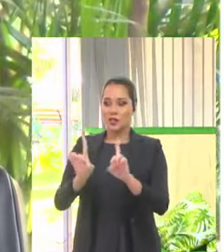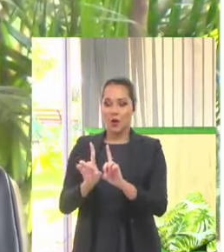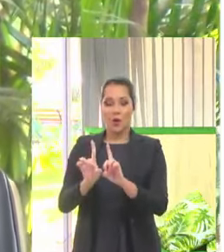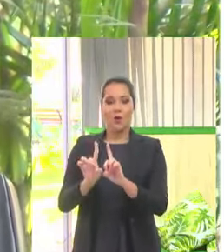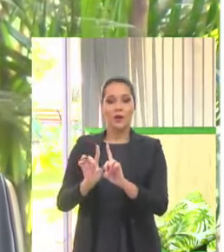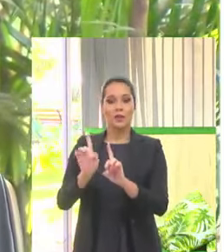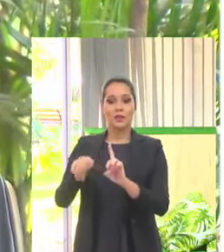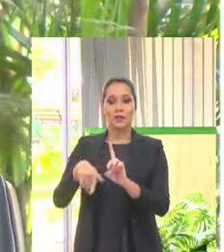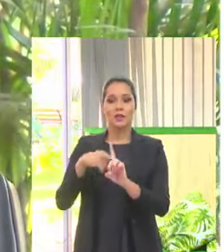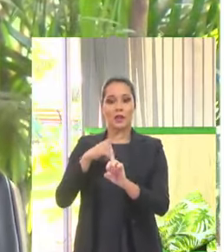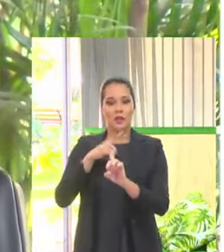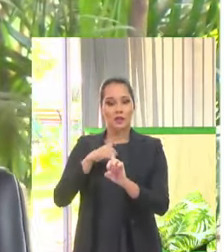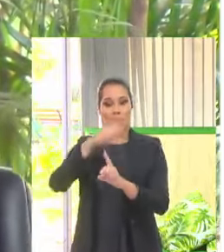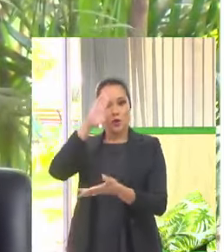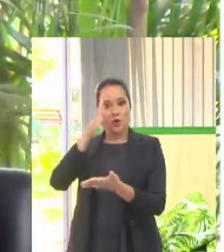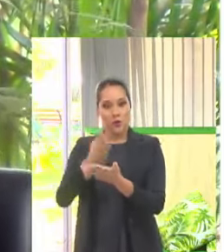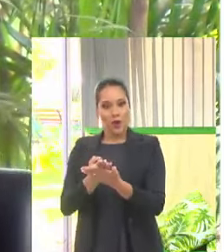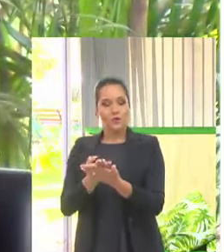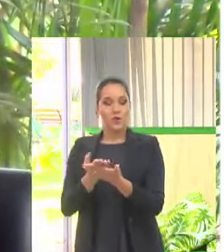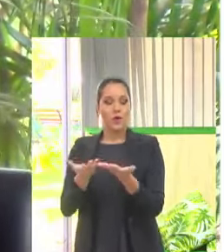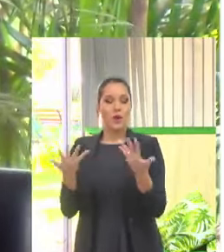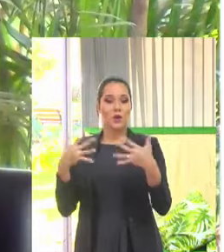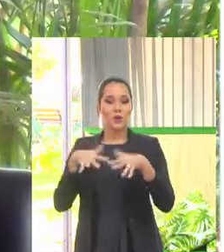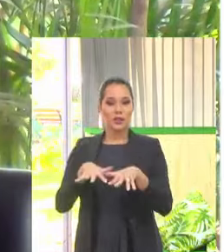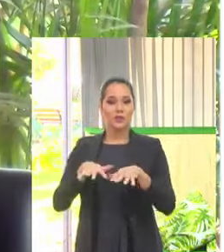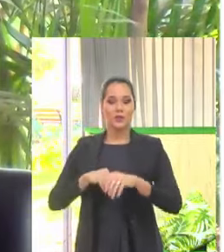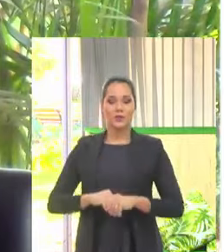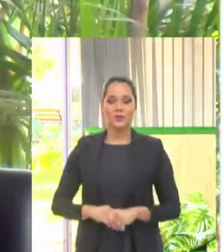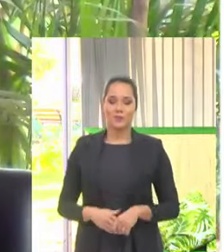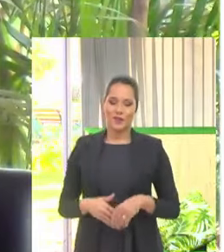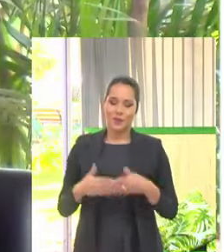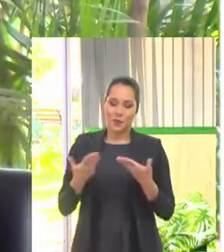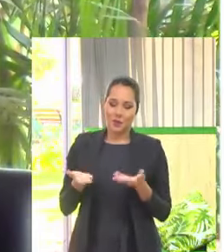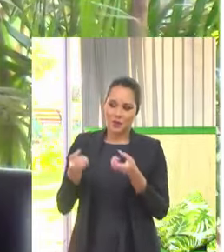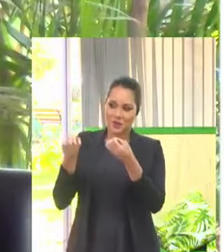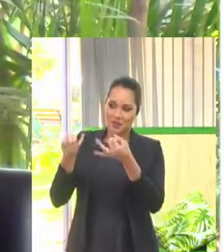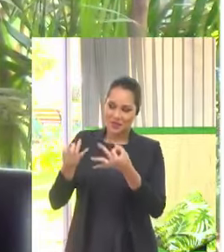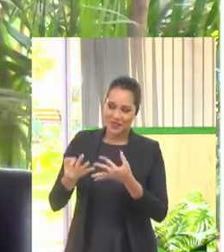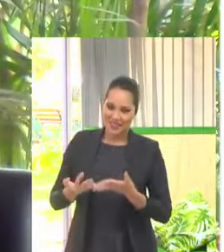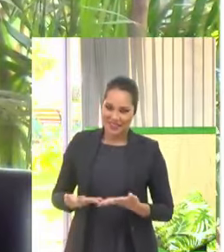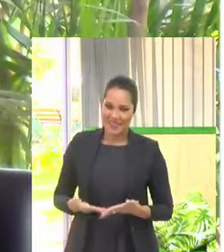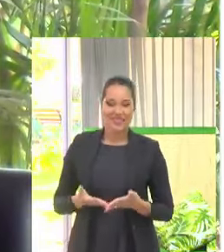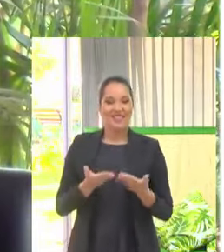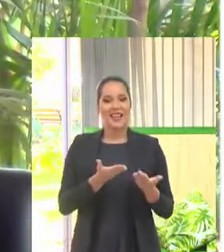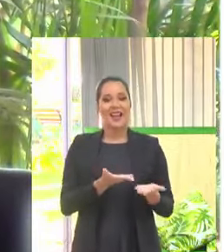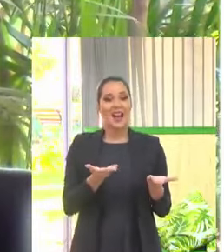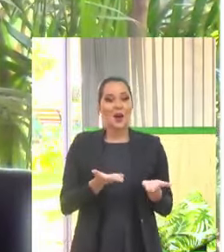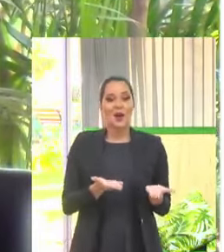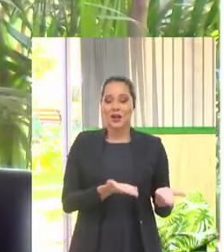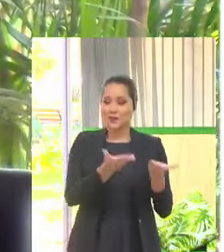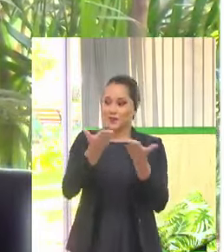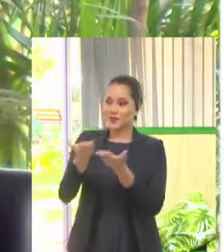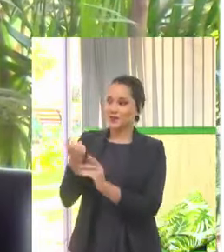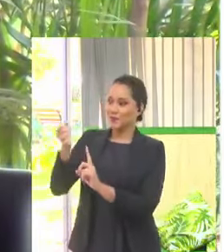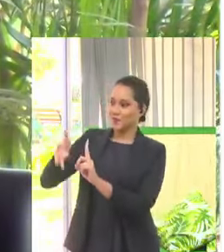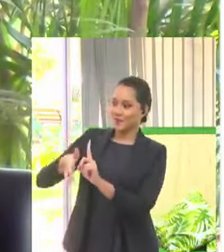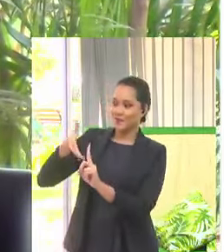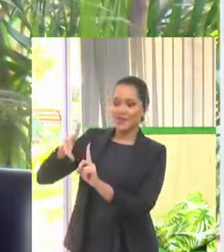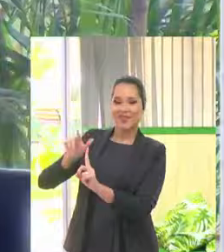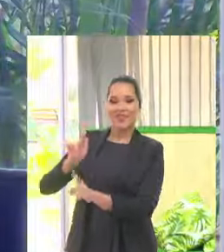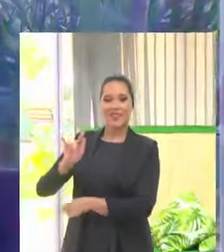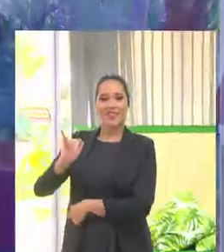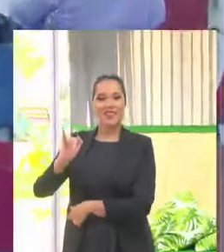inclusive. That said, I will pass the word to Guy, so he can give